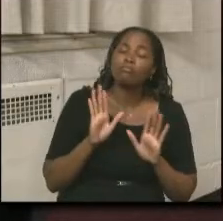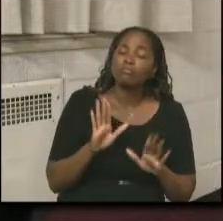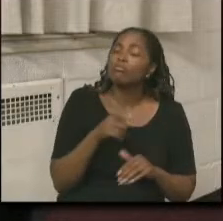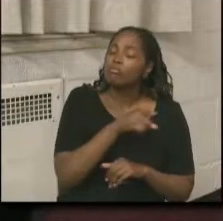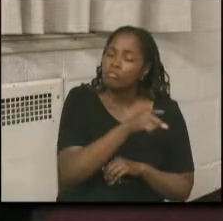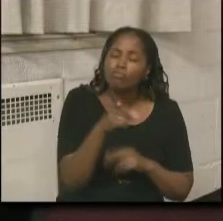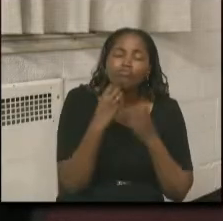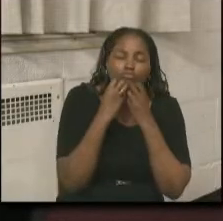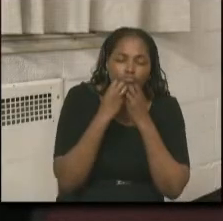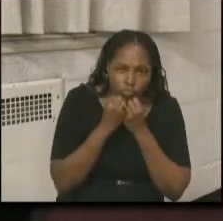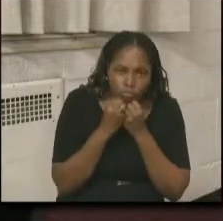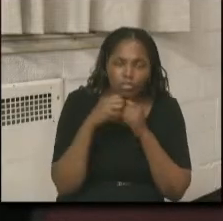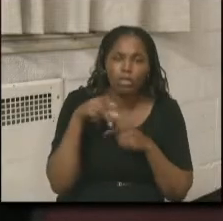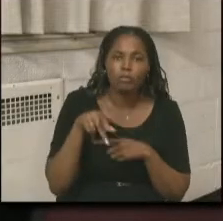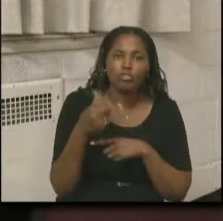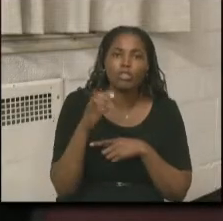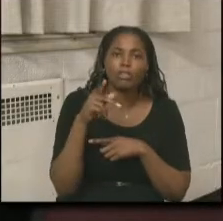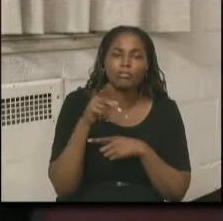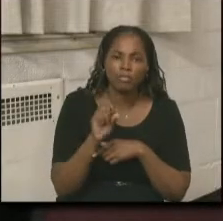system special.